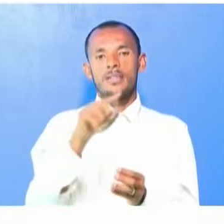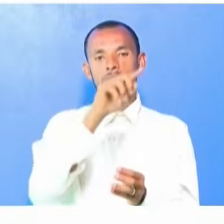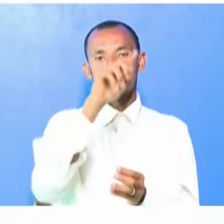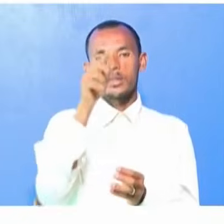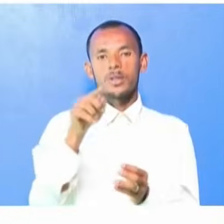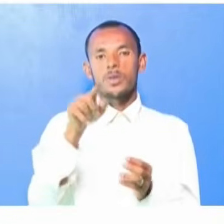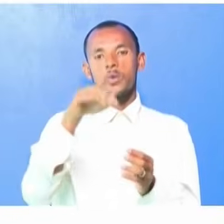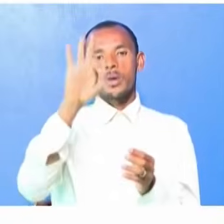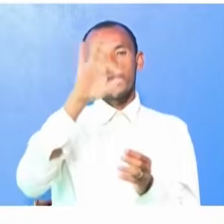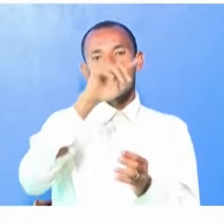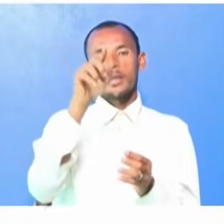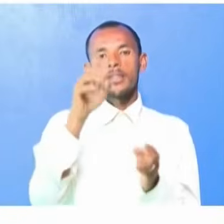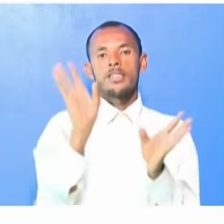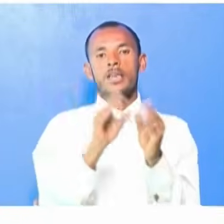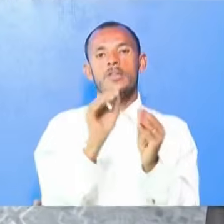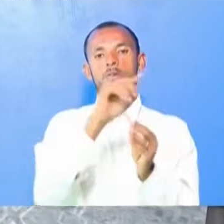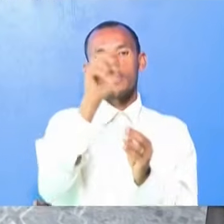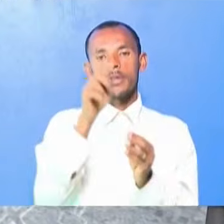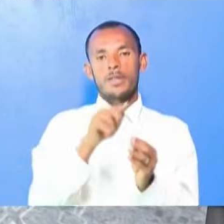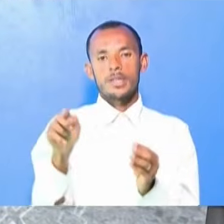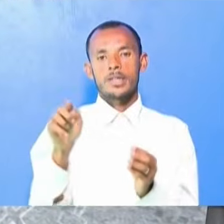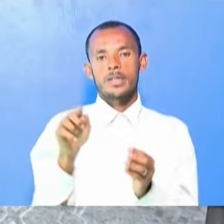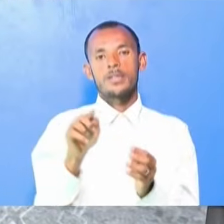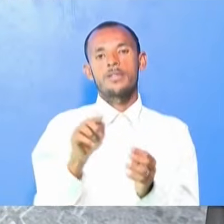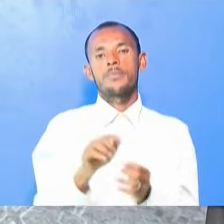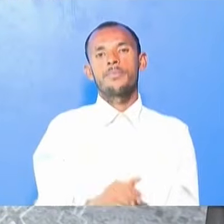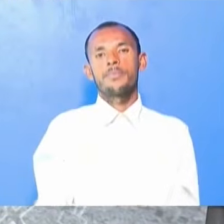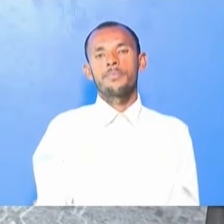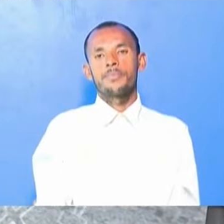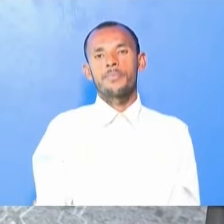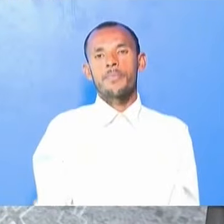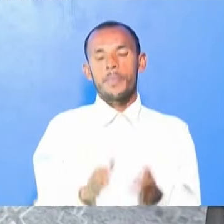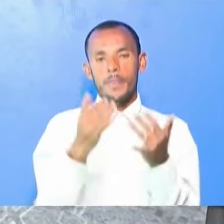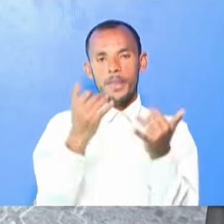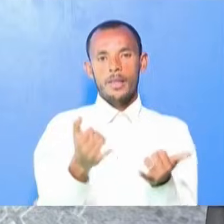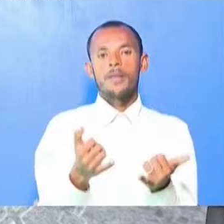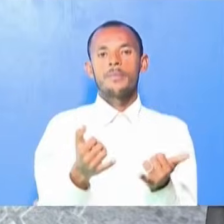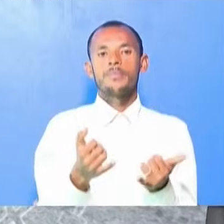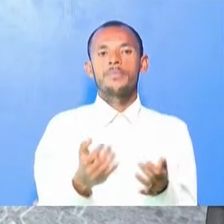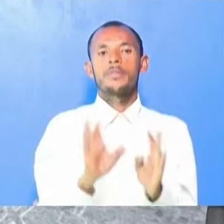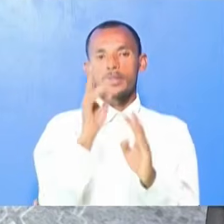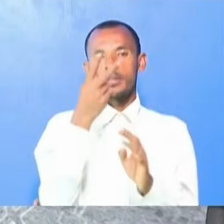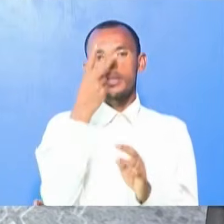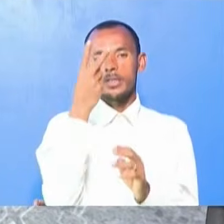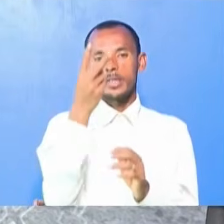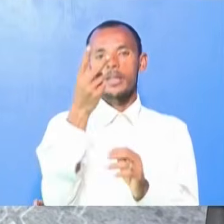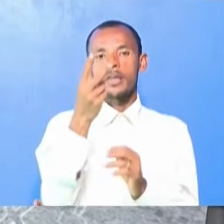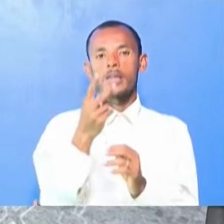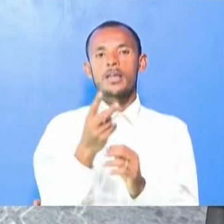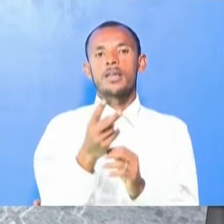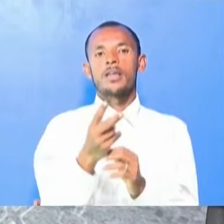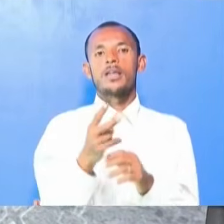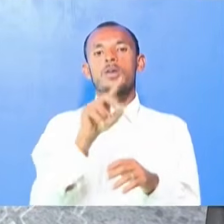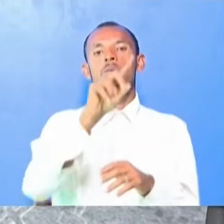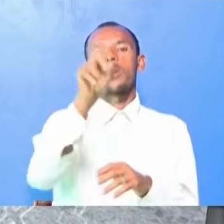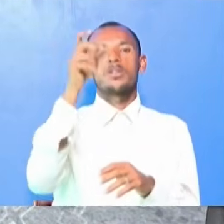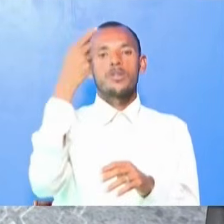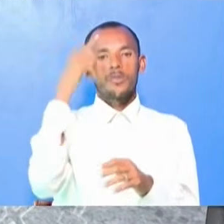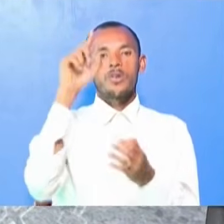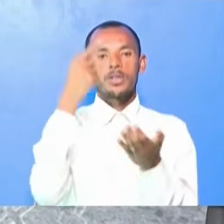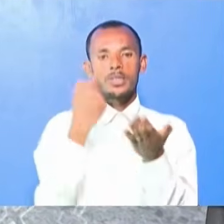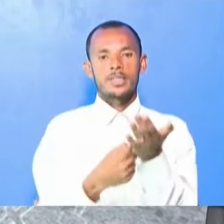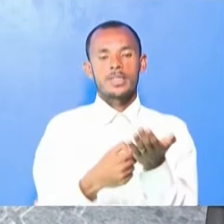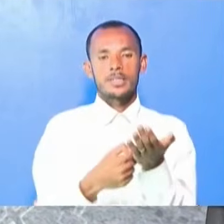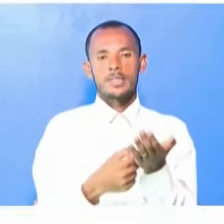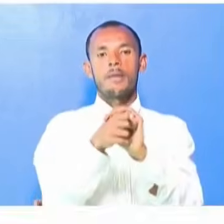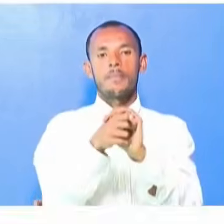get set of integer z. Now, let's see question for this, example